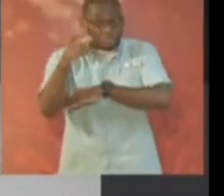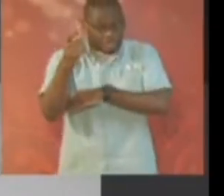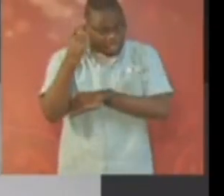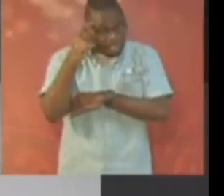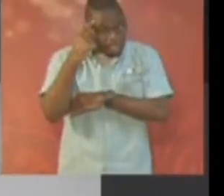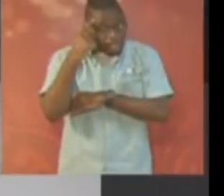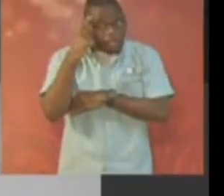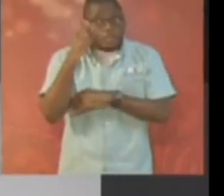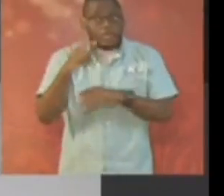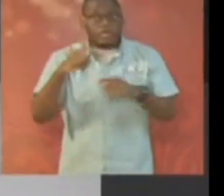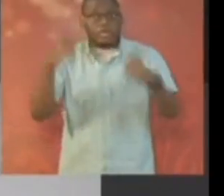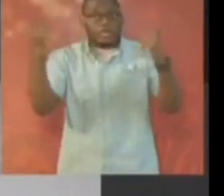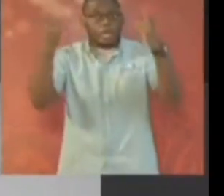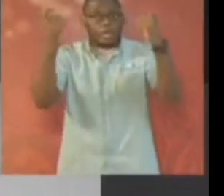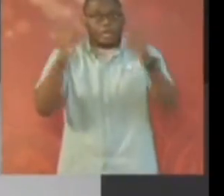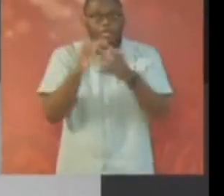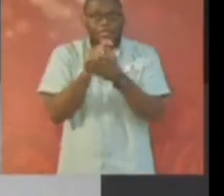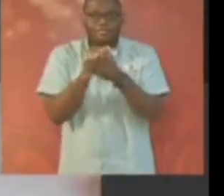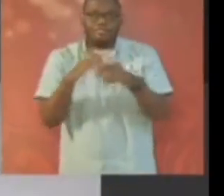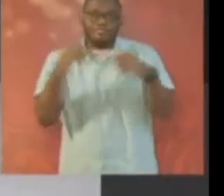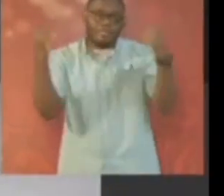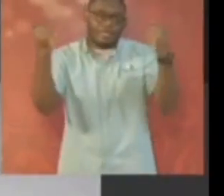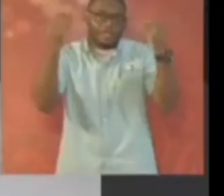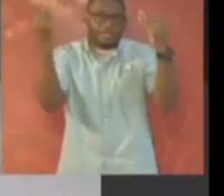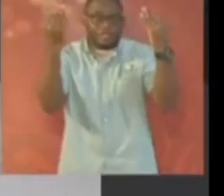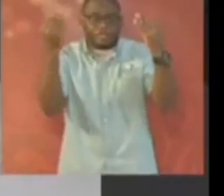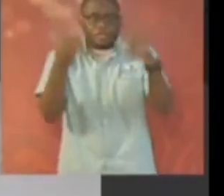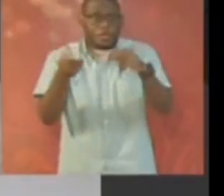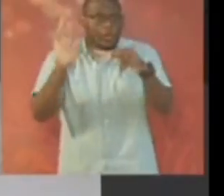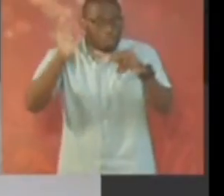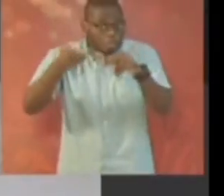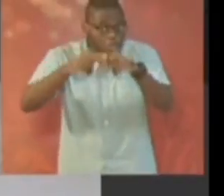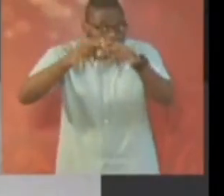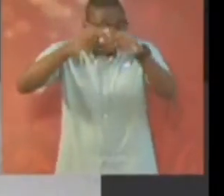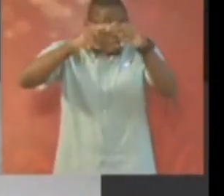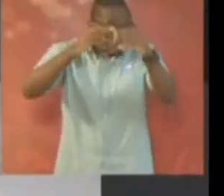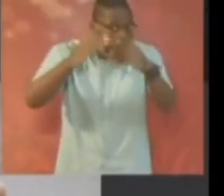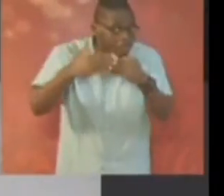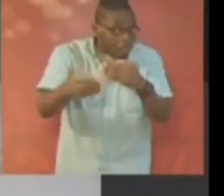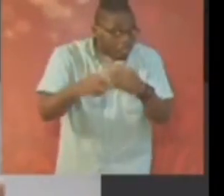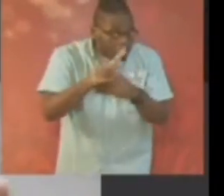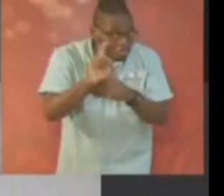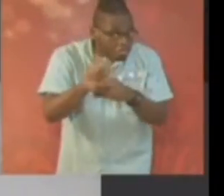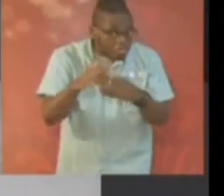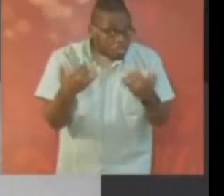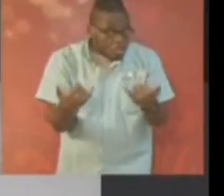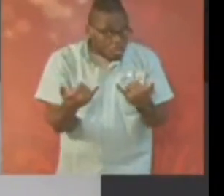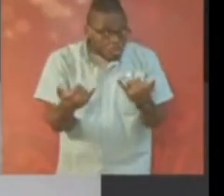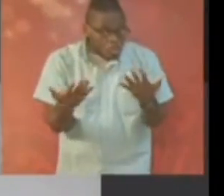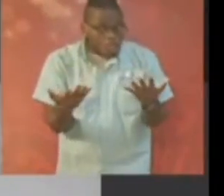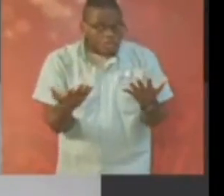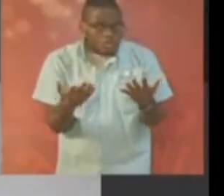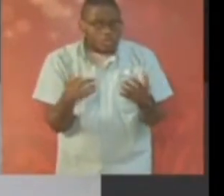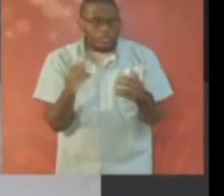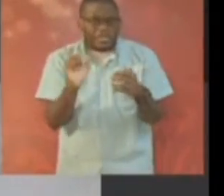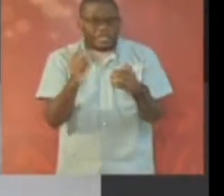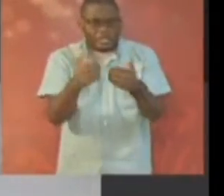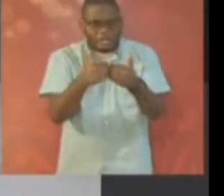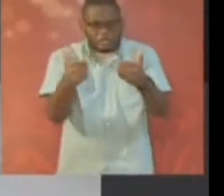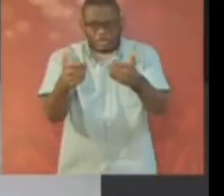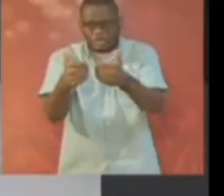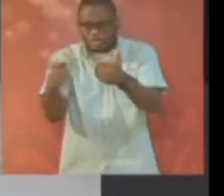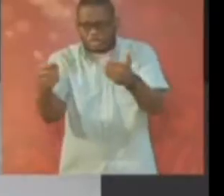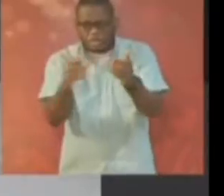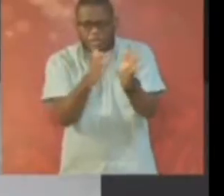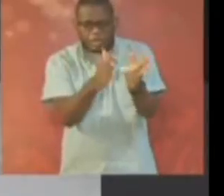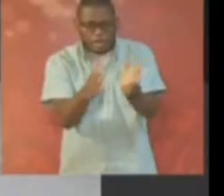trends and stuff you all would have been seeing, observing in the parallel healthcare system already so far, could you paint a picture as to what it is exactly